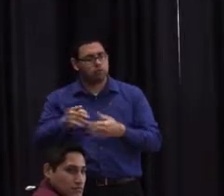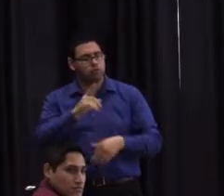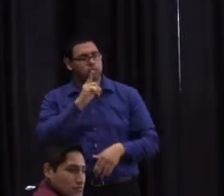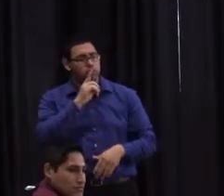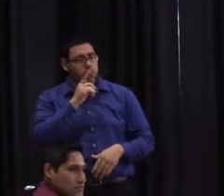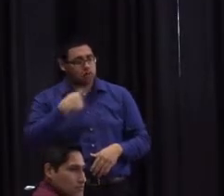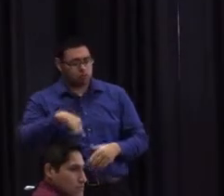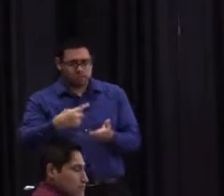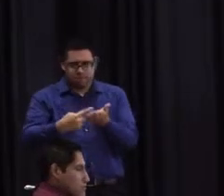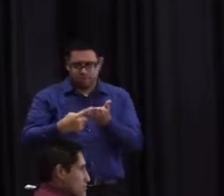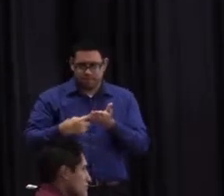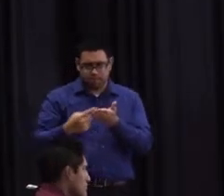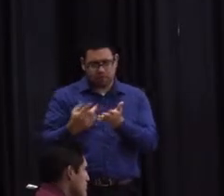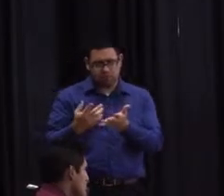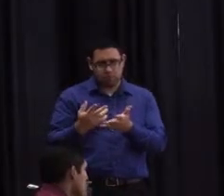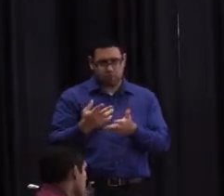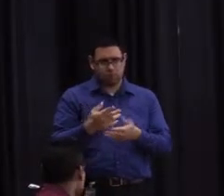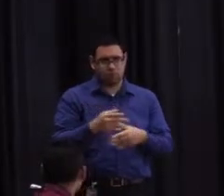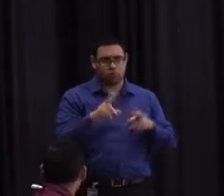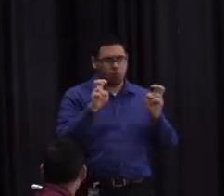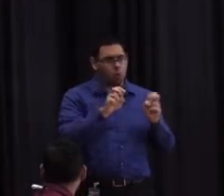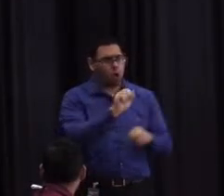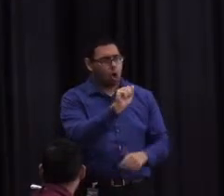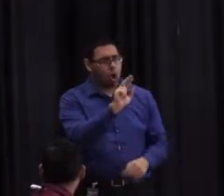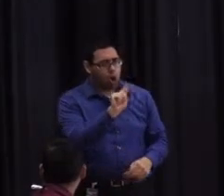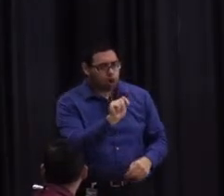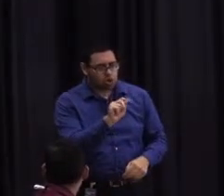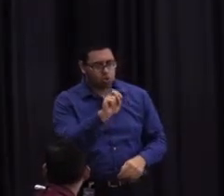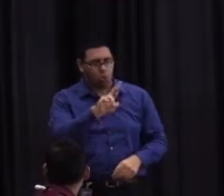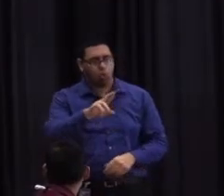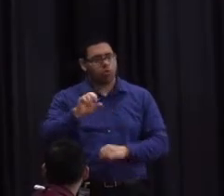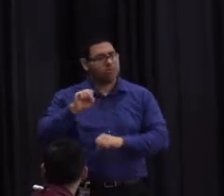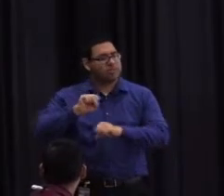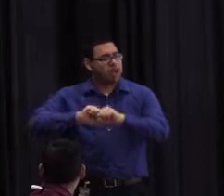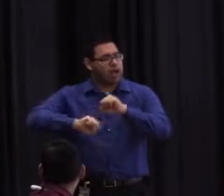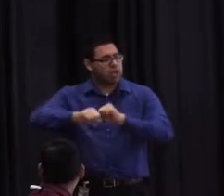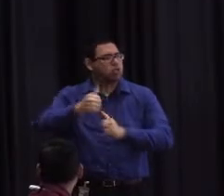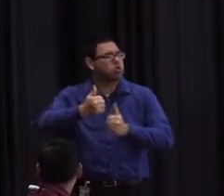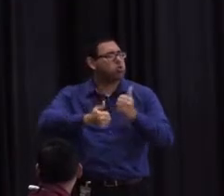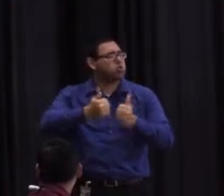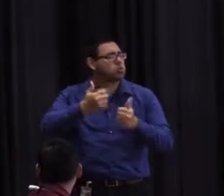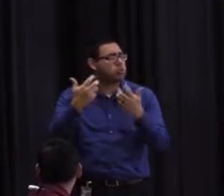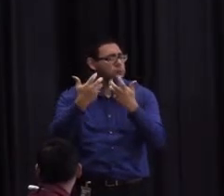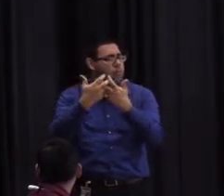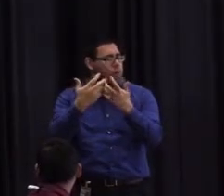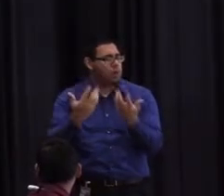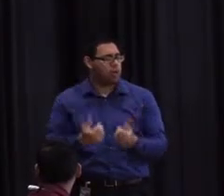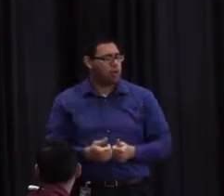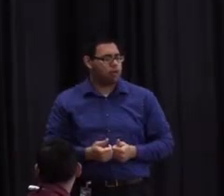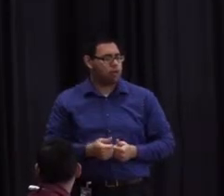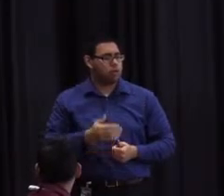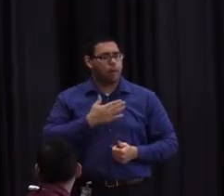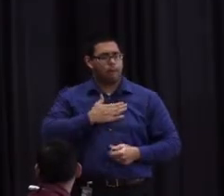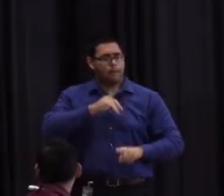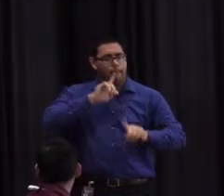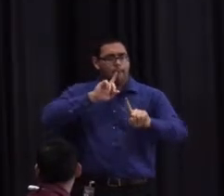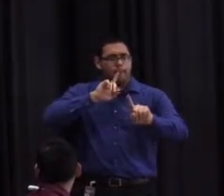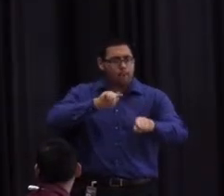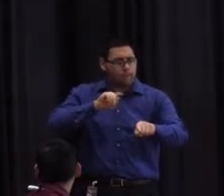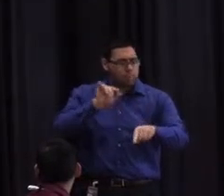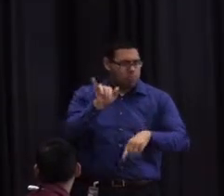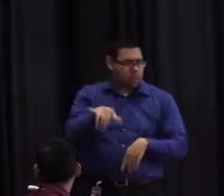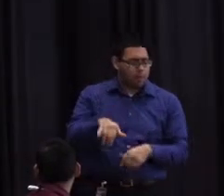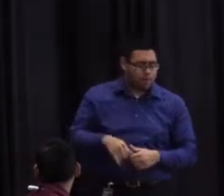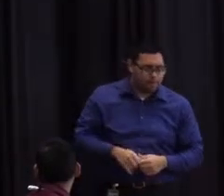are we talking about an art or are we talking about a science? Well, my answer to